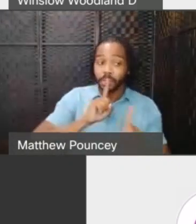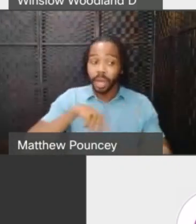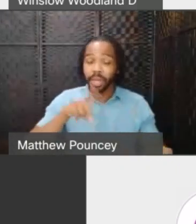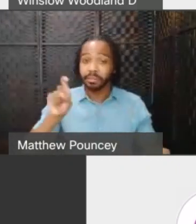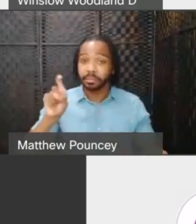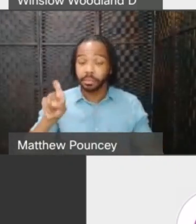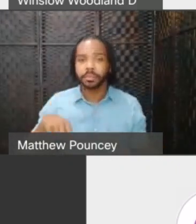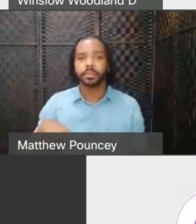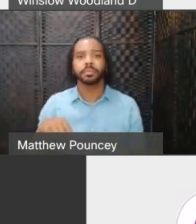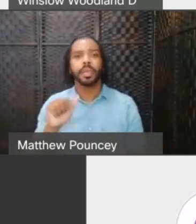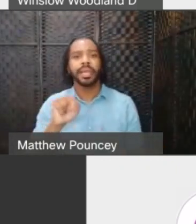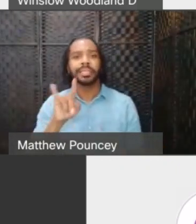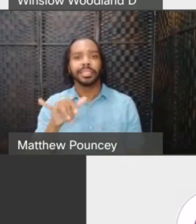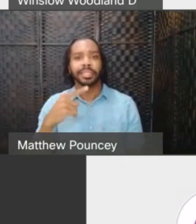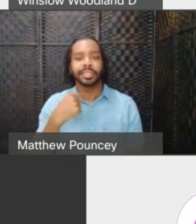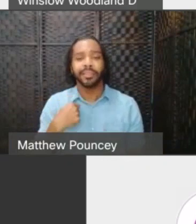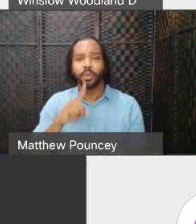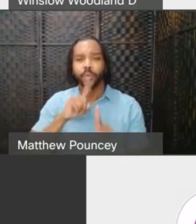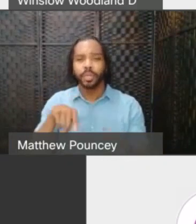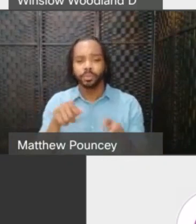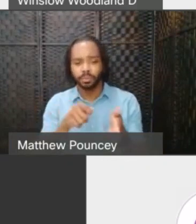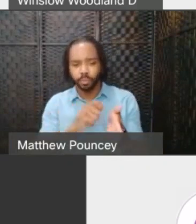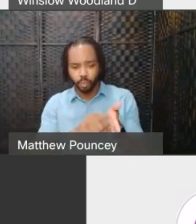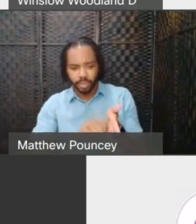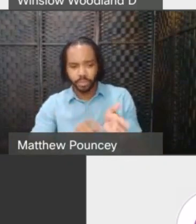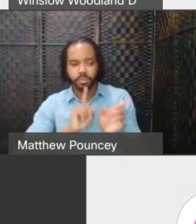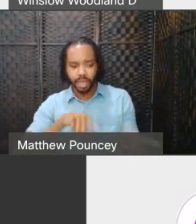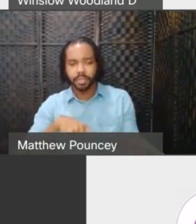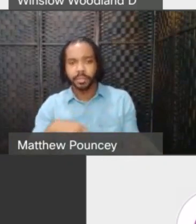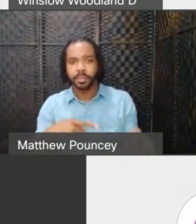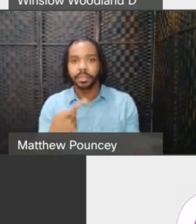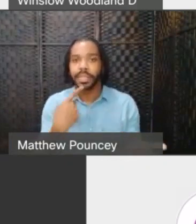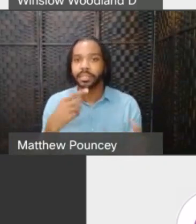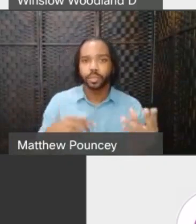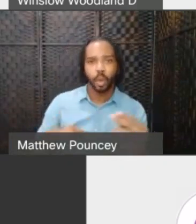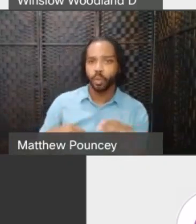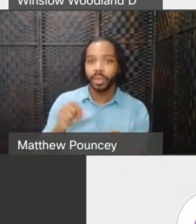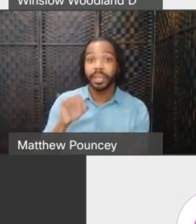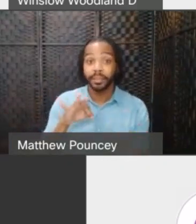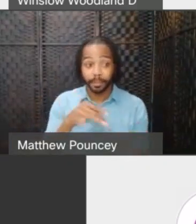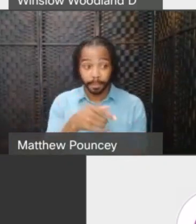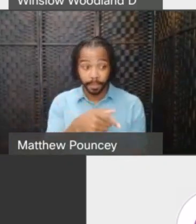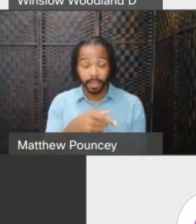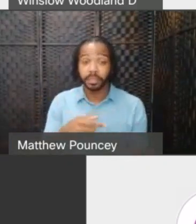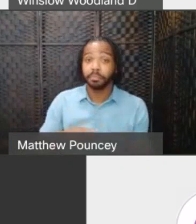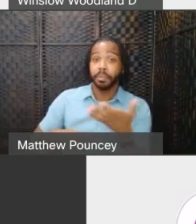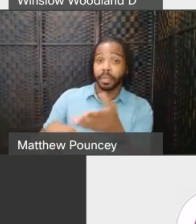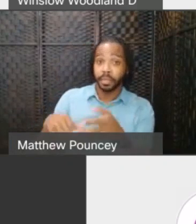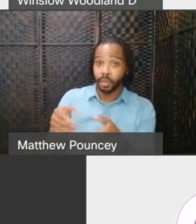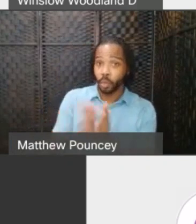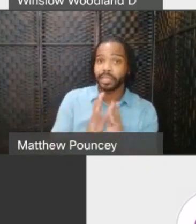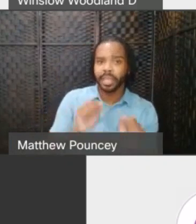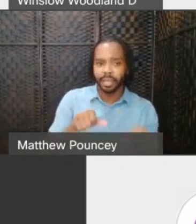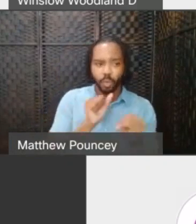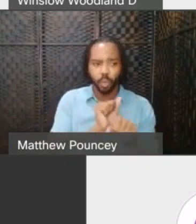Health 2 weeks ago that said, no, if they've submitted the request, they can work until they get a response. That is